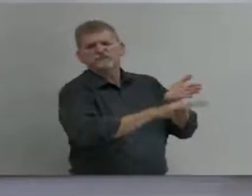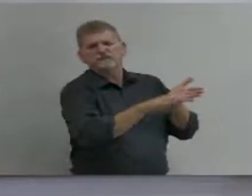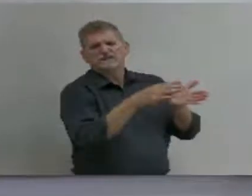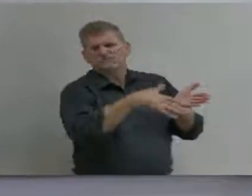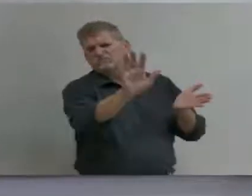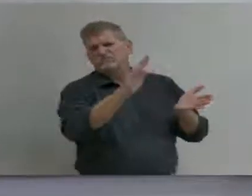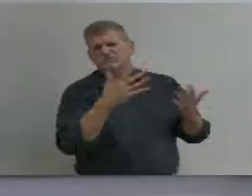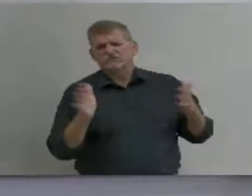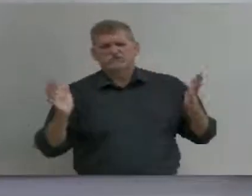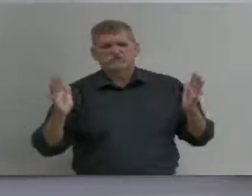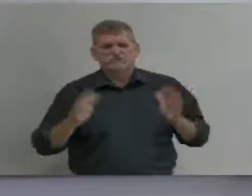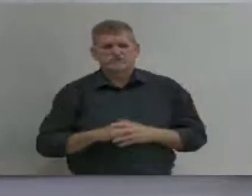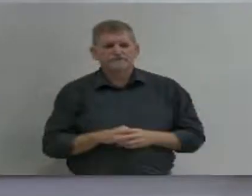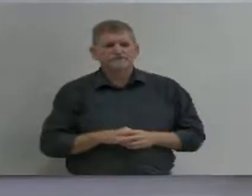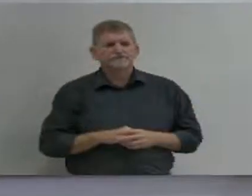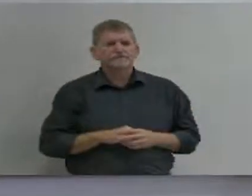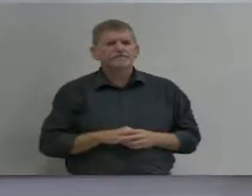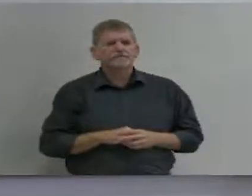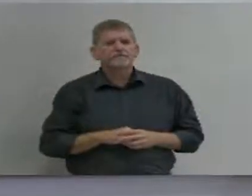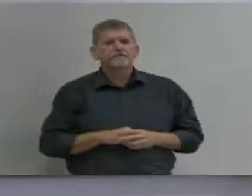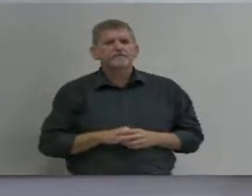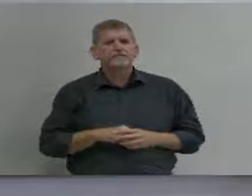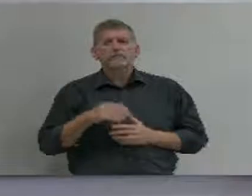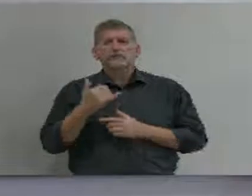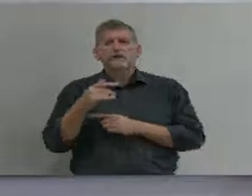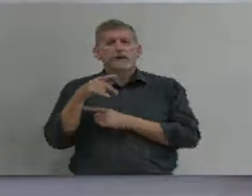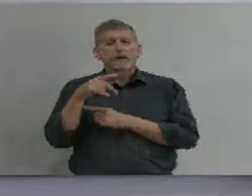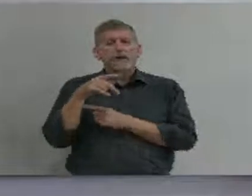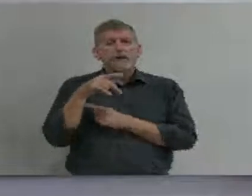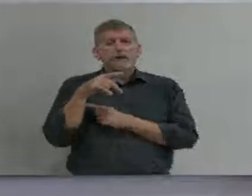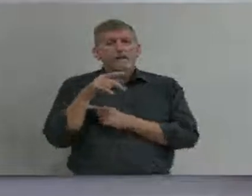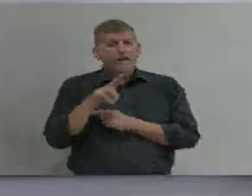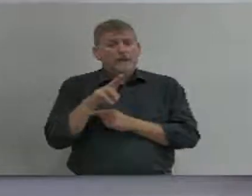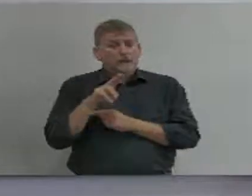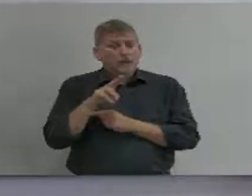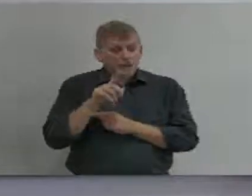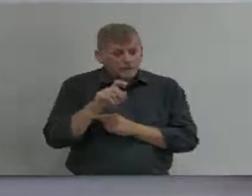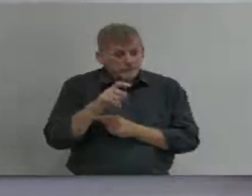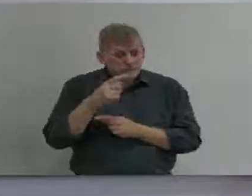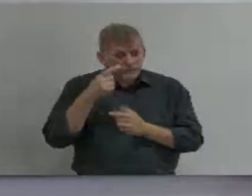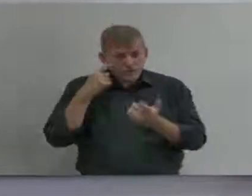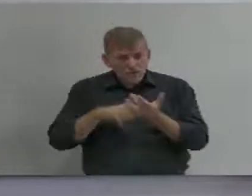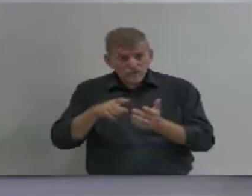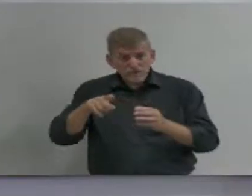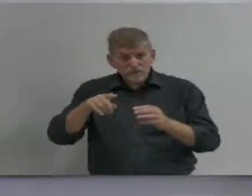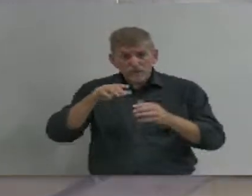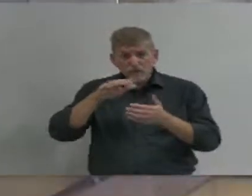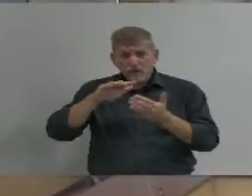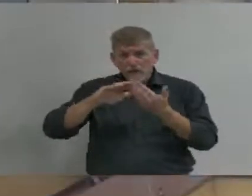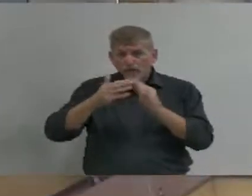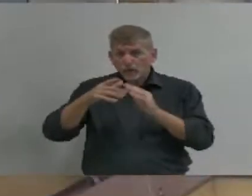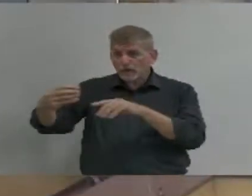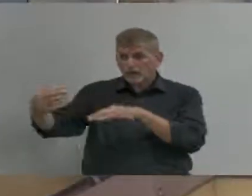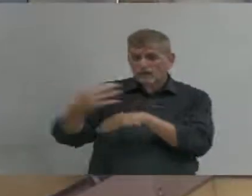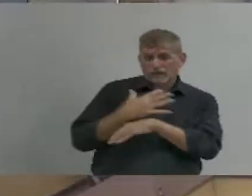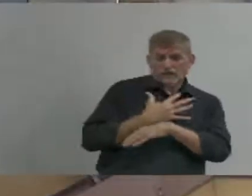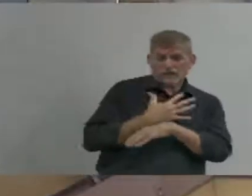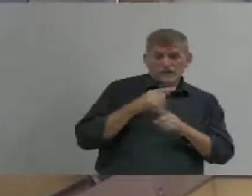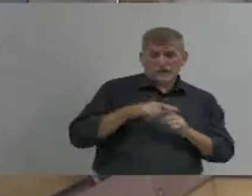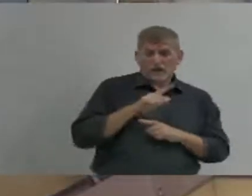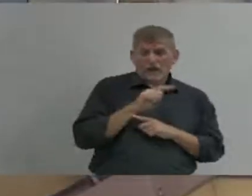are you seeing evidence of spread from Purdue's campus into the community? If so, or if not, either way, how do you attribute to